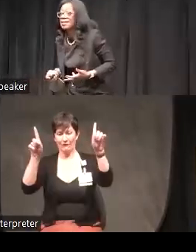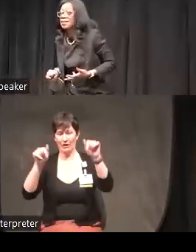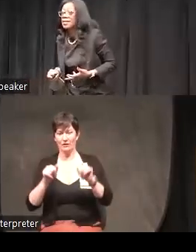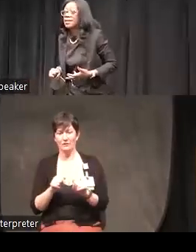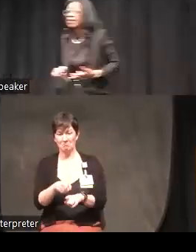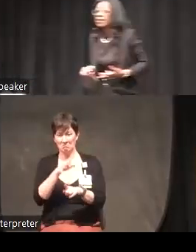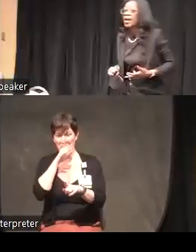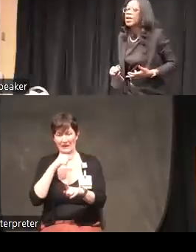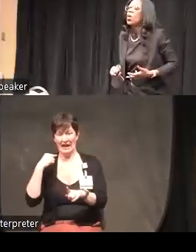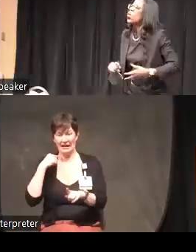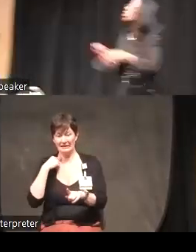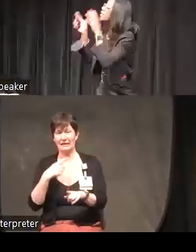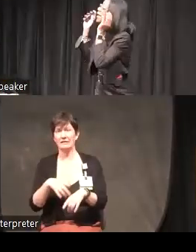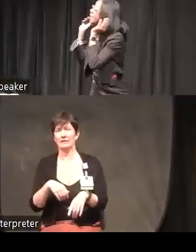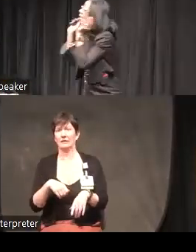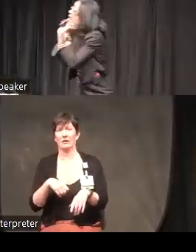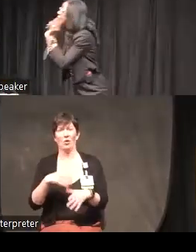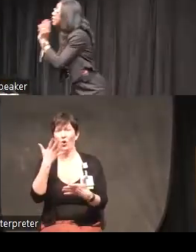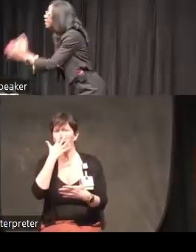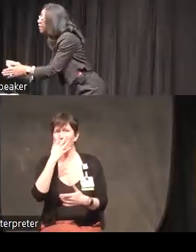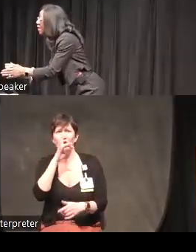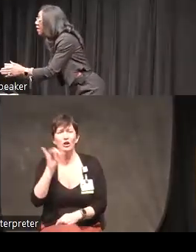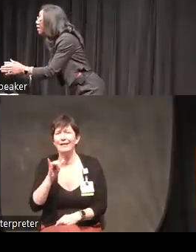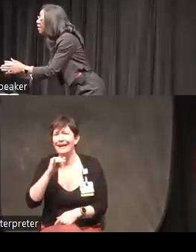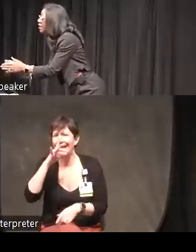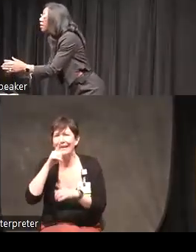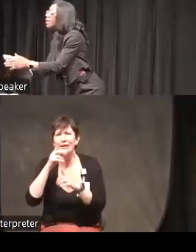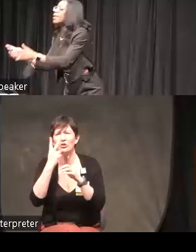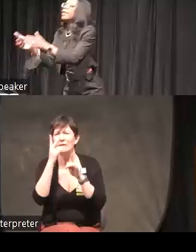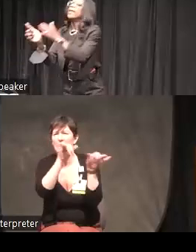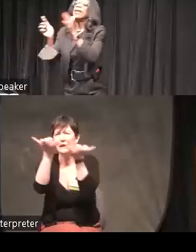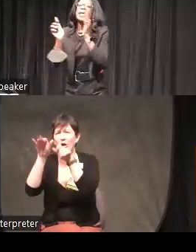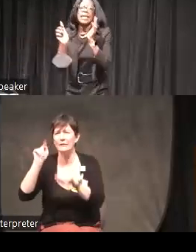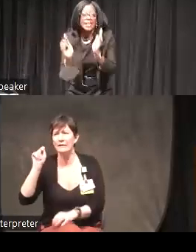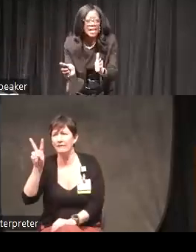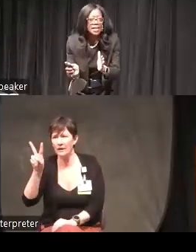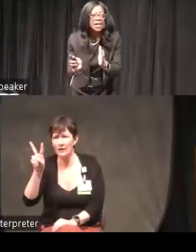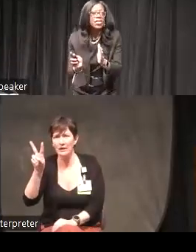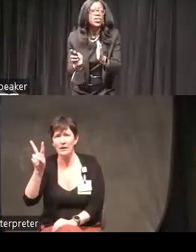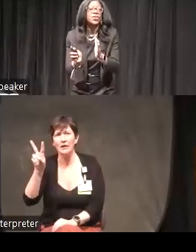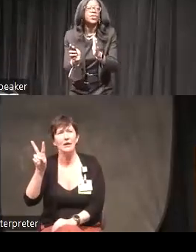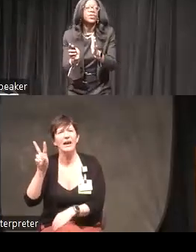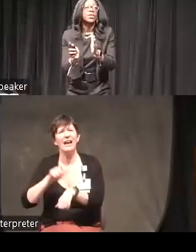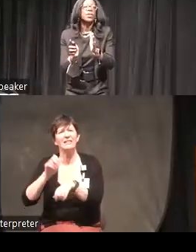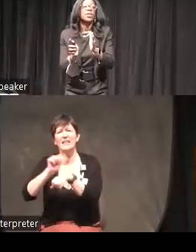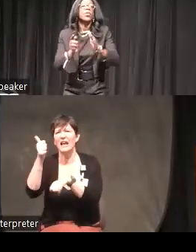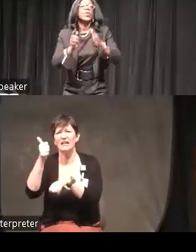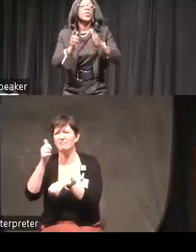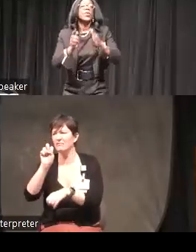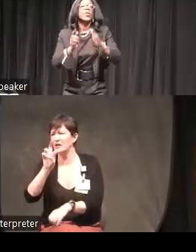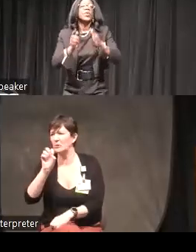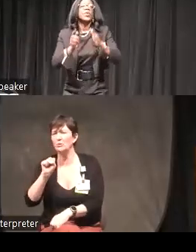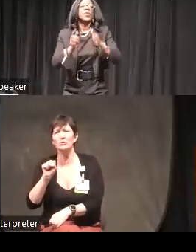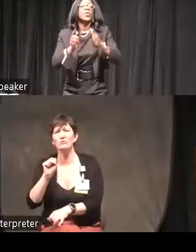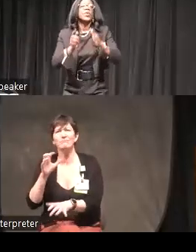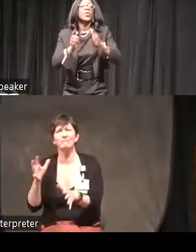accent, right? Or looks like the kid on TV at the 10 o'clock news who was